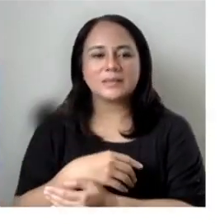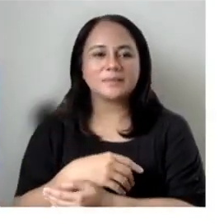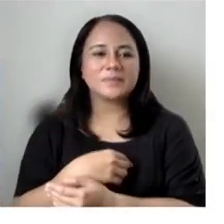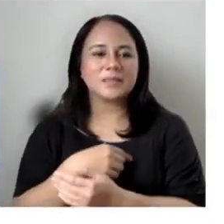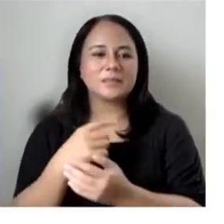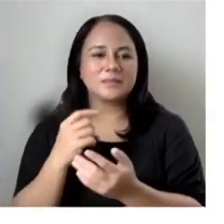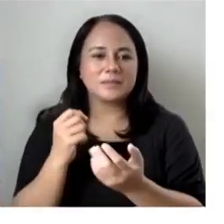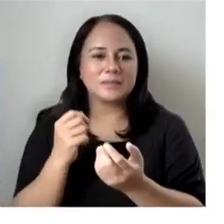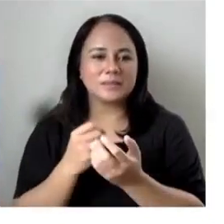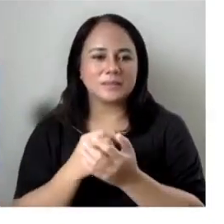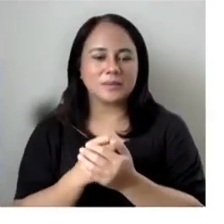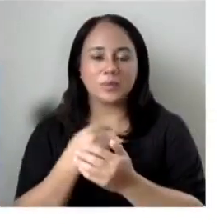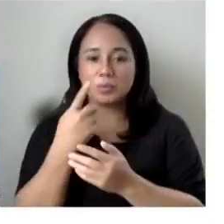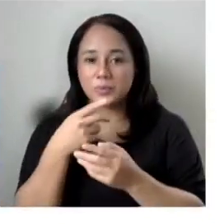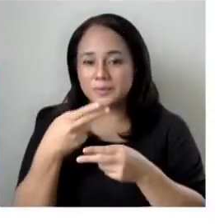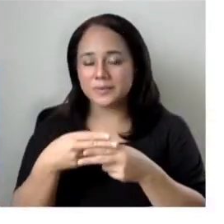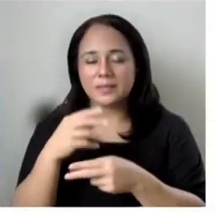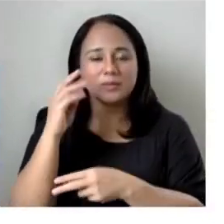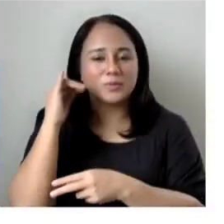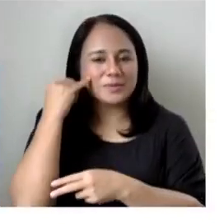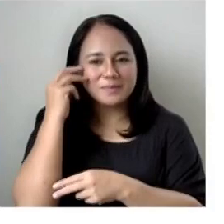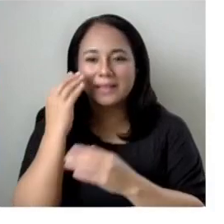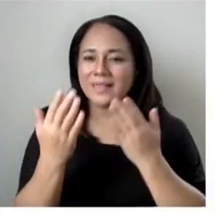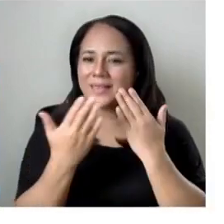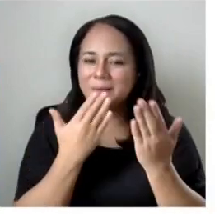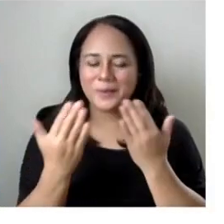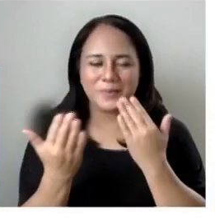Security Council, Jonathan Malaya, thank you for joining us this noon.